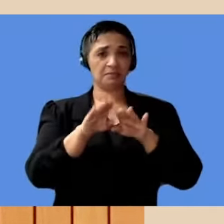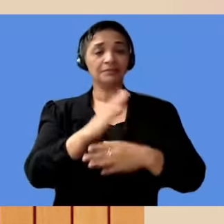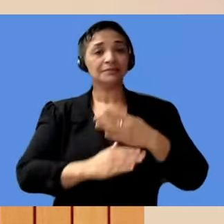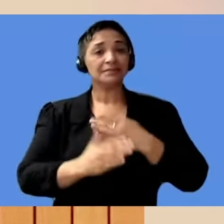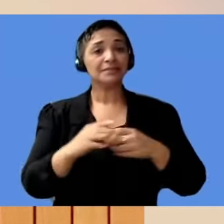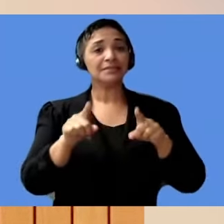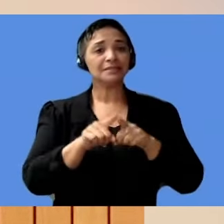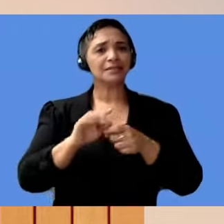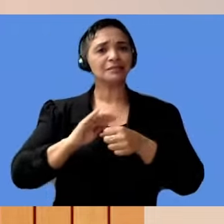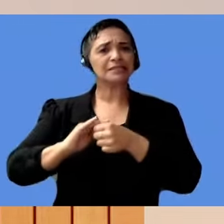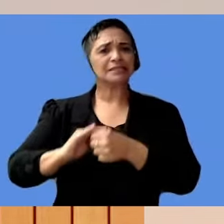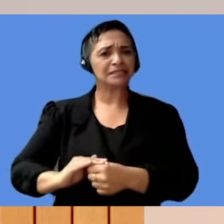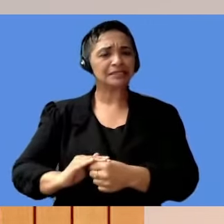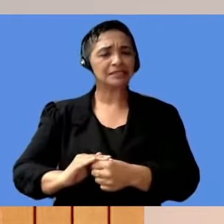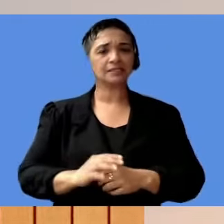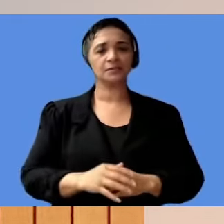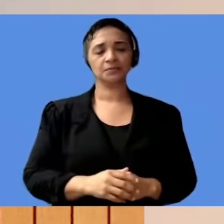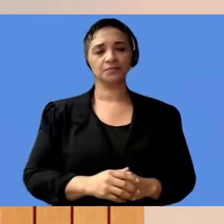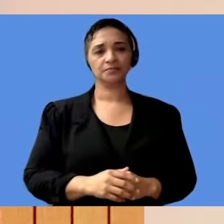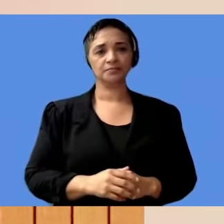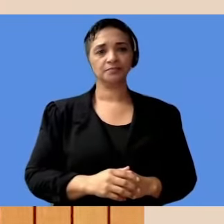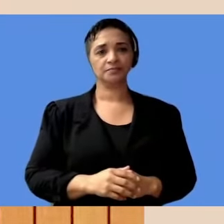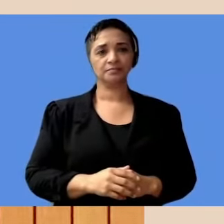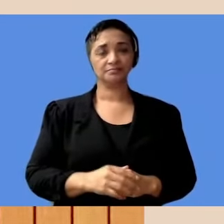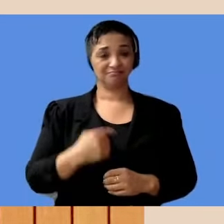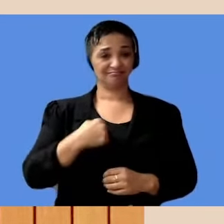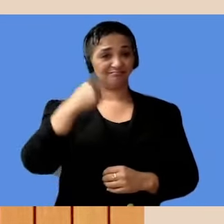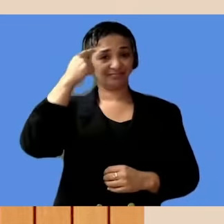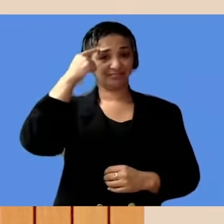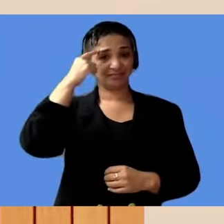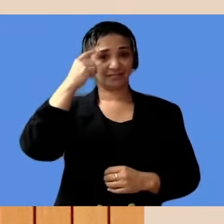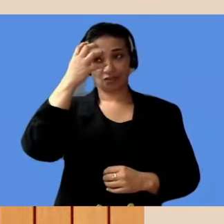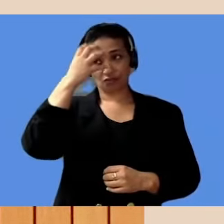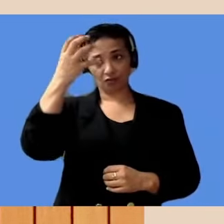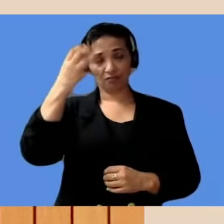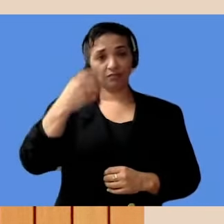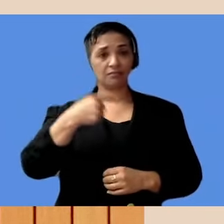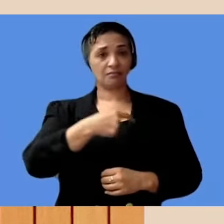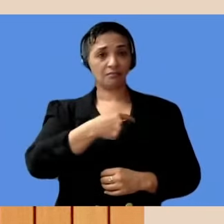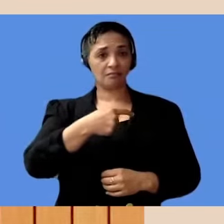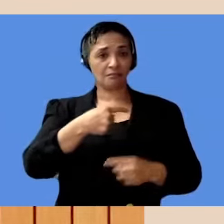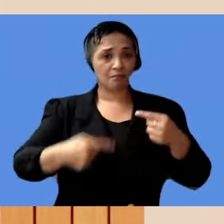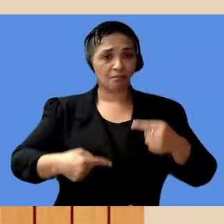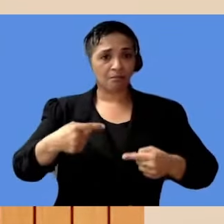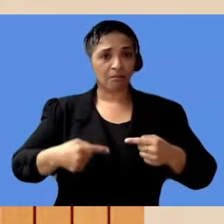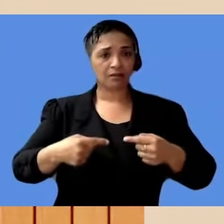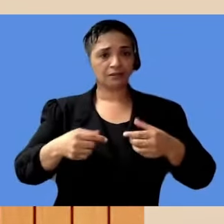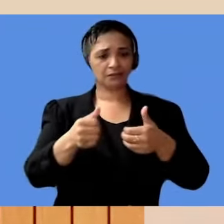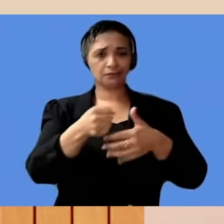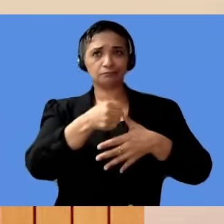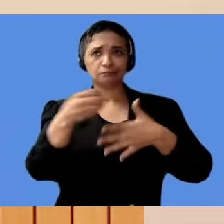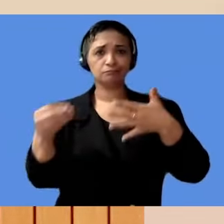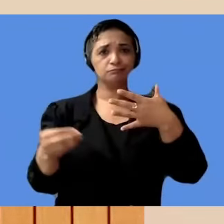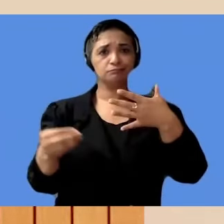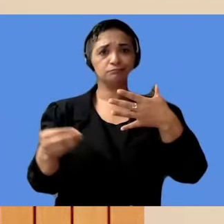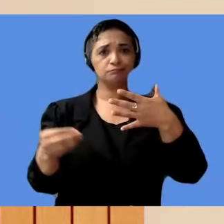I also believe because it is a lack of political will that disability is an afterthought. Disability is always looked at a charity and a